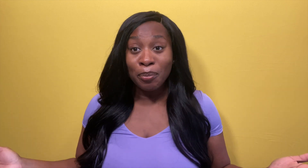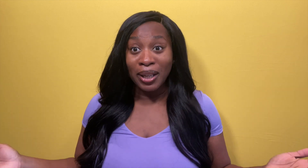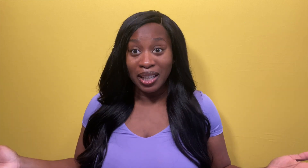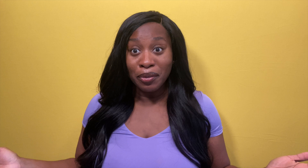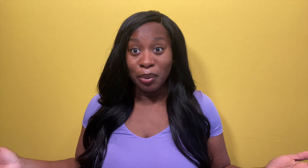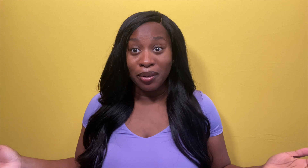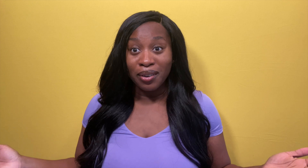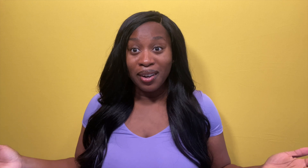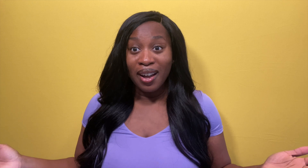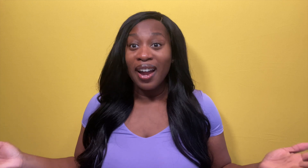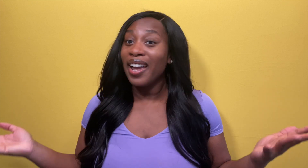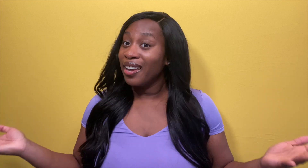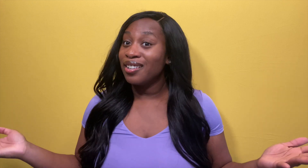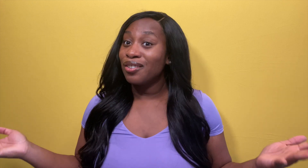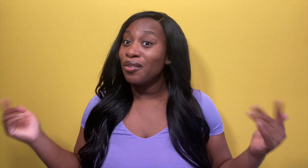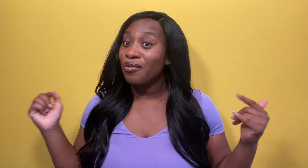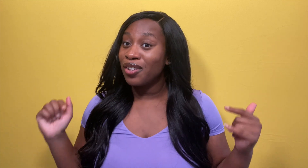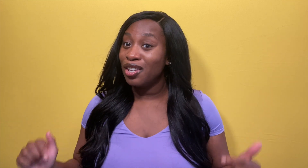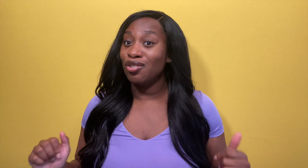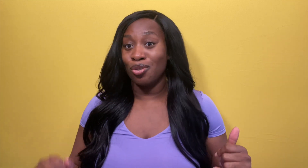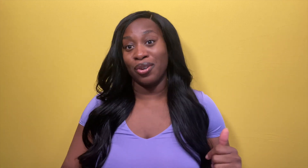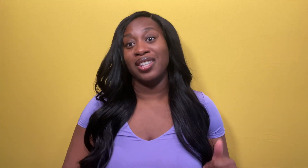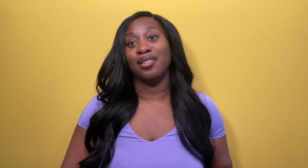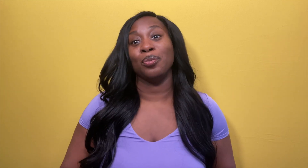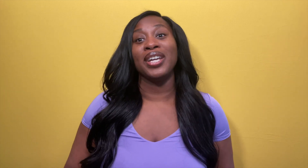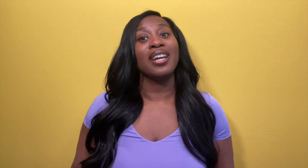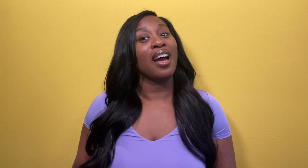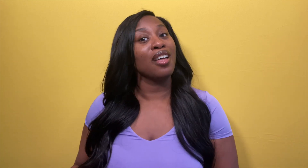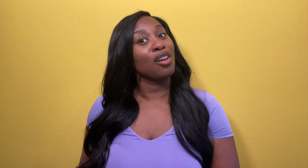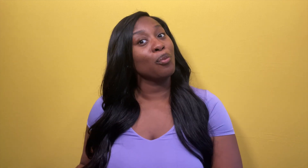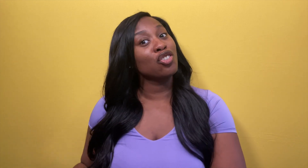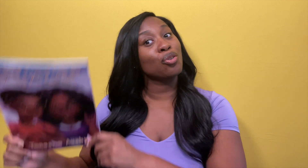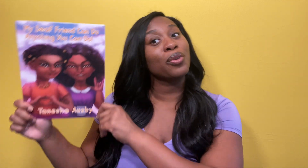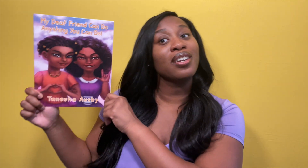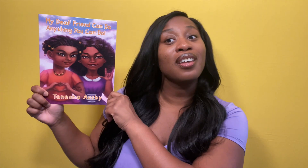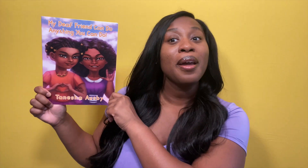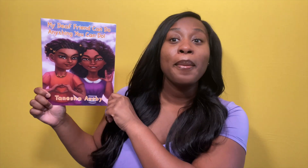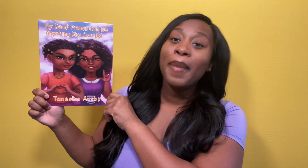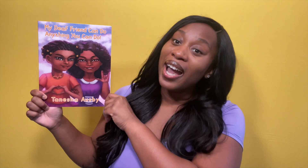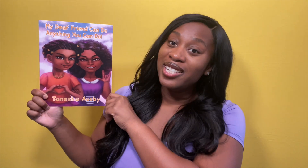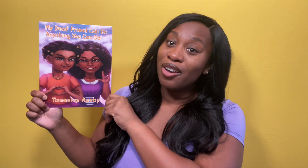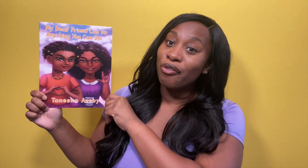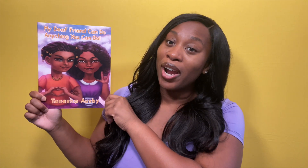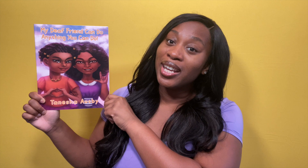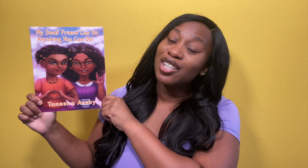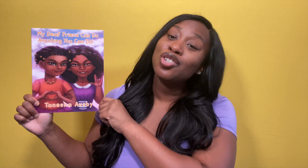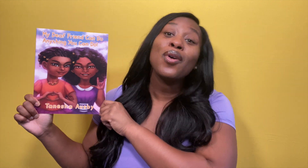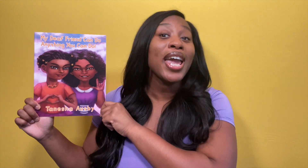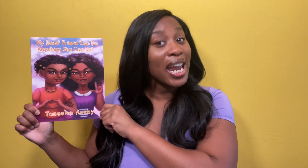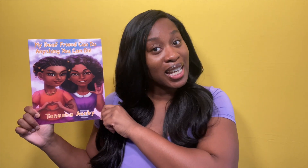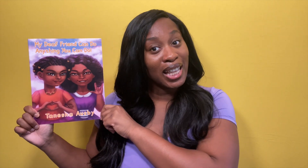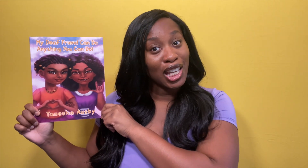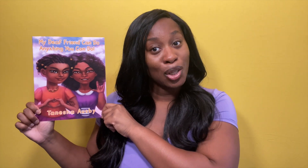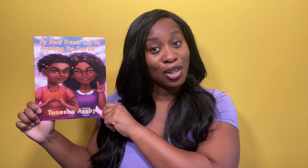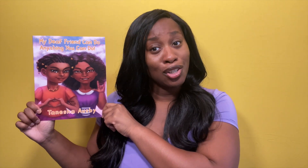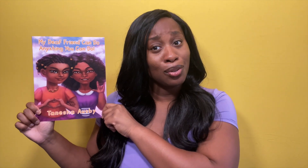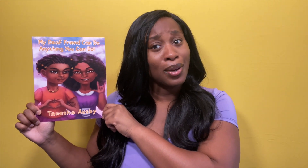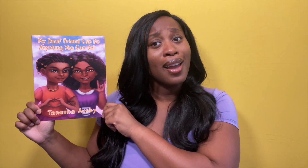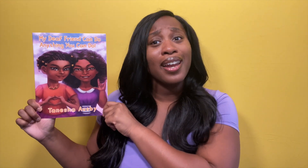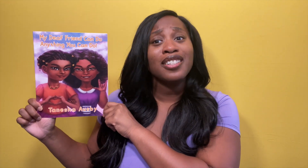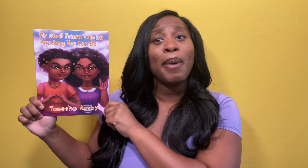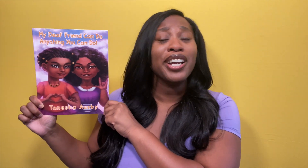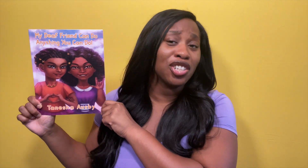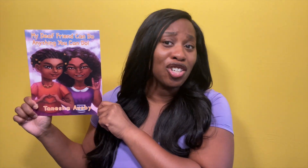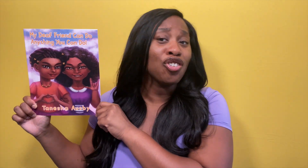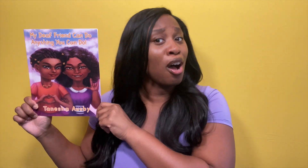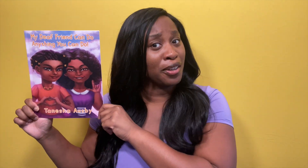That's unbelievable. And for this story this week, I thought we should read My Deaf Friend Can Do Anything You Can Do,